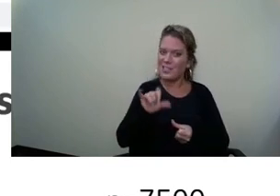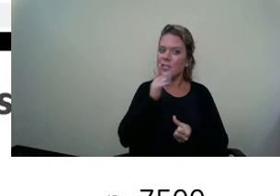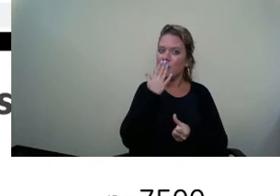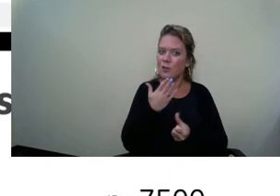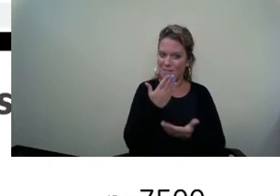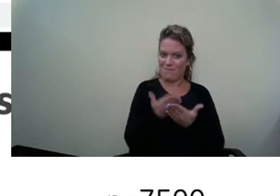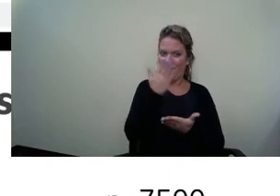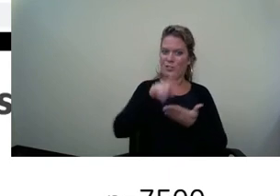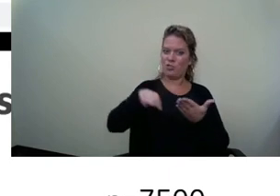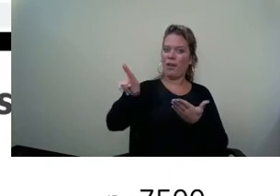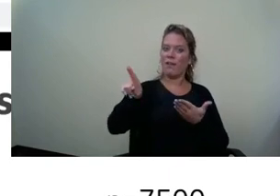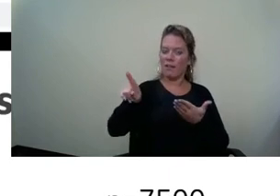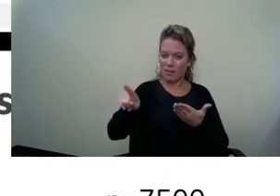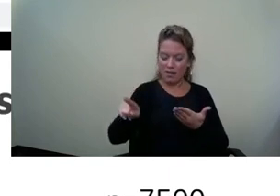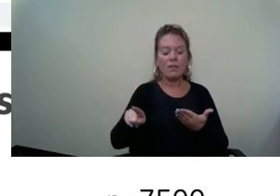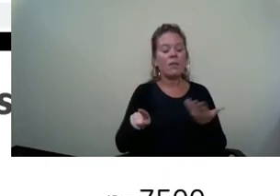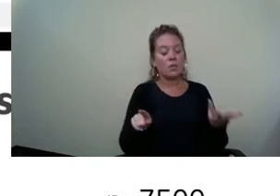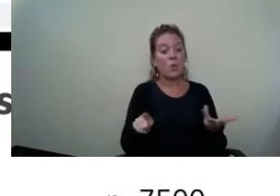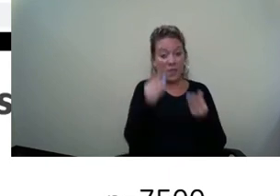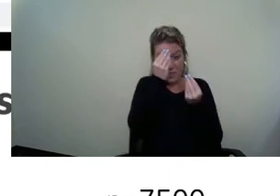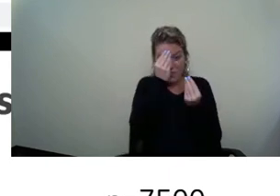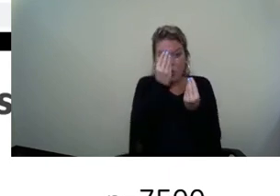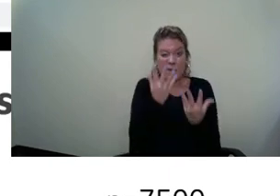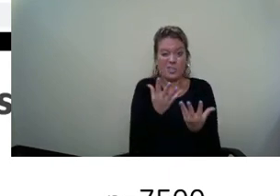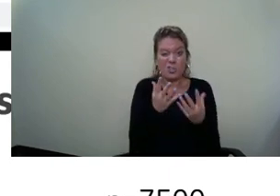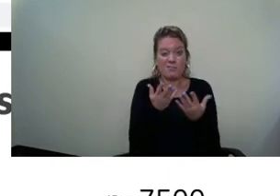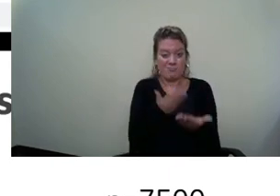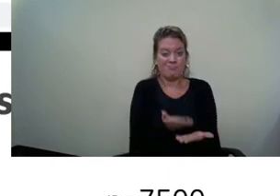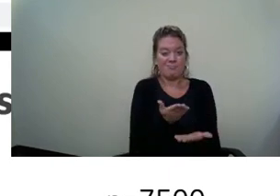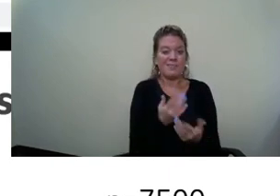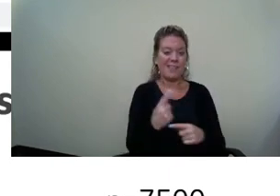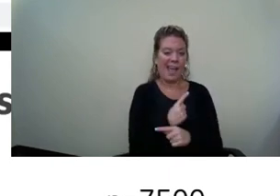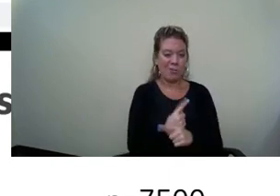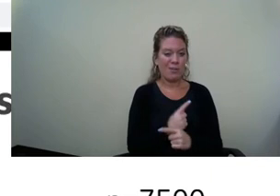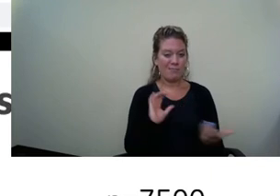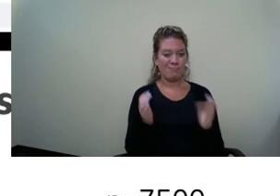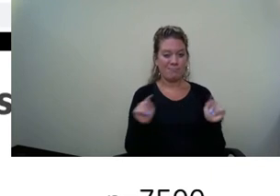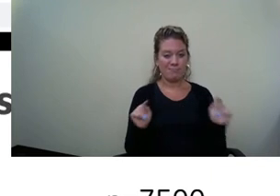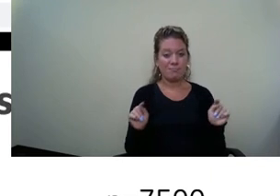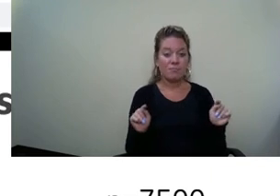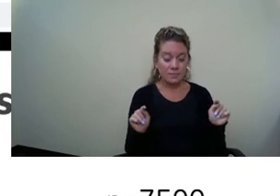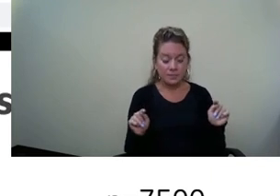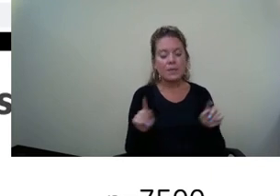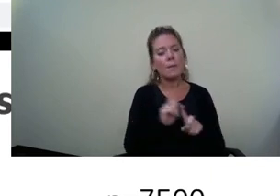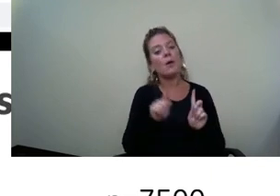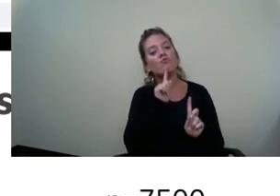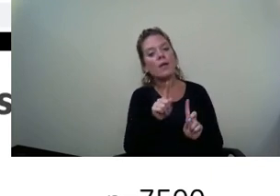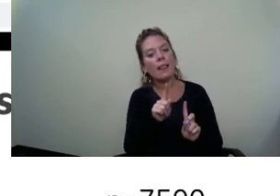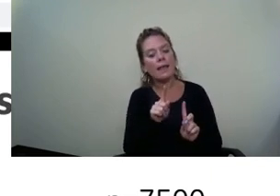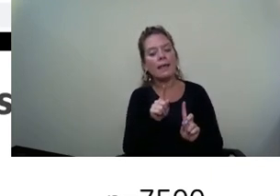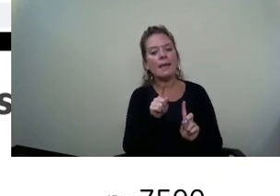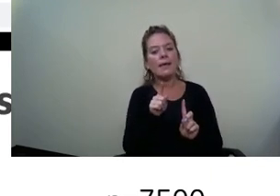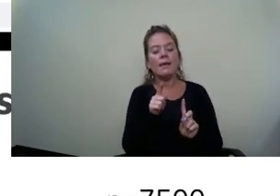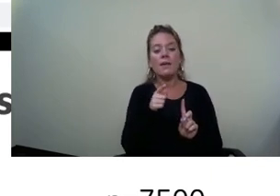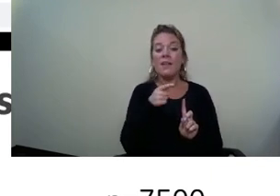sanity check, so that what the information that you're looking at is pretty much accurate to the most extent it can be. But really here,